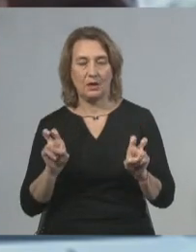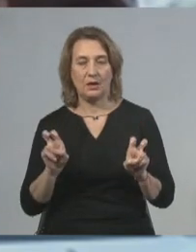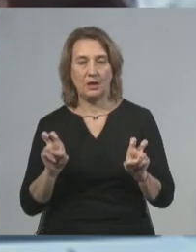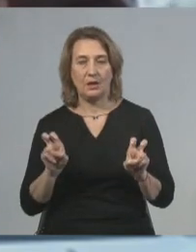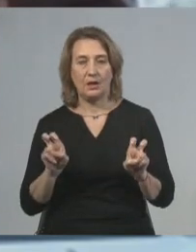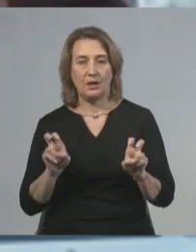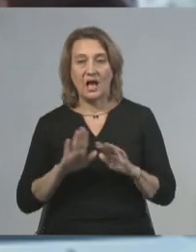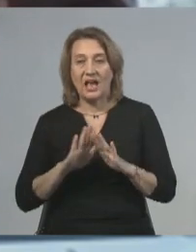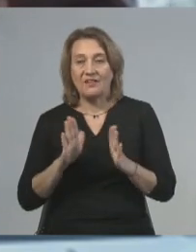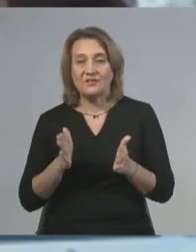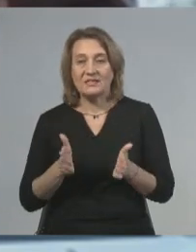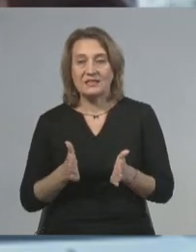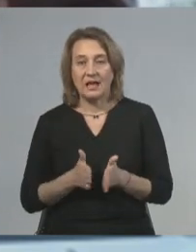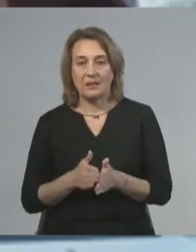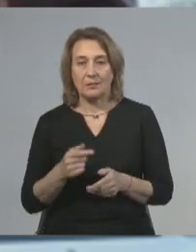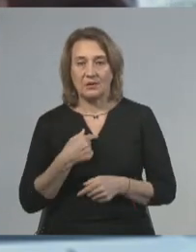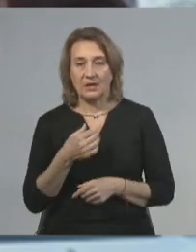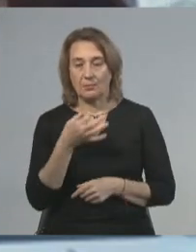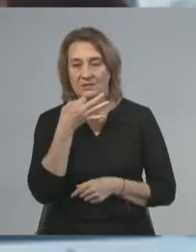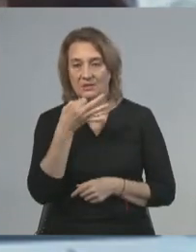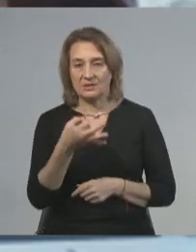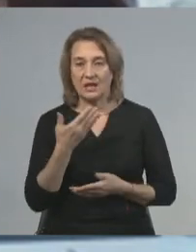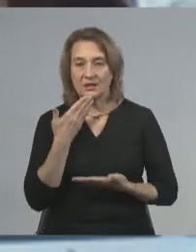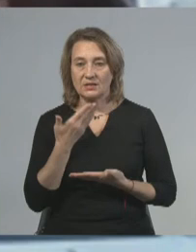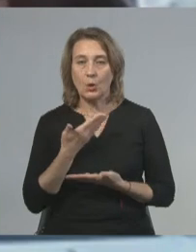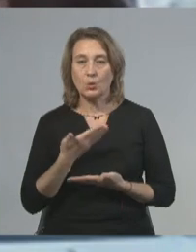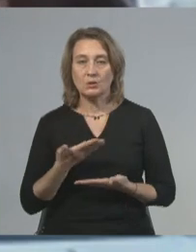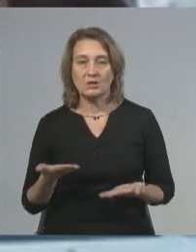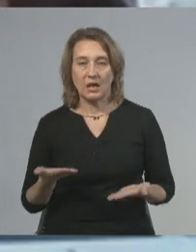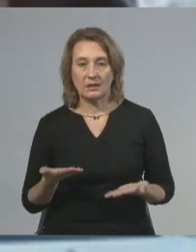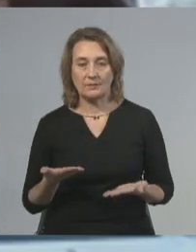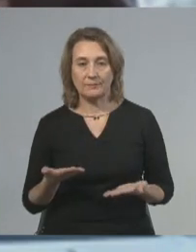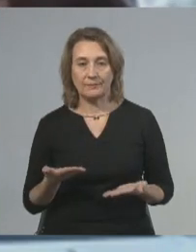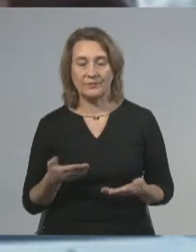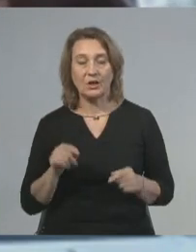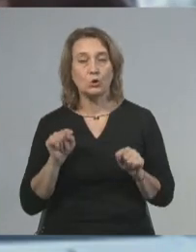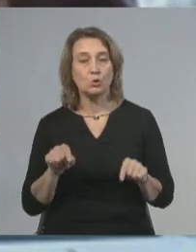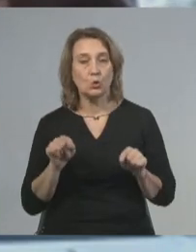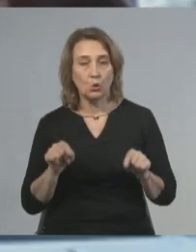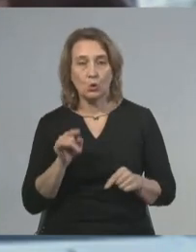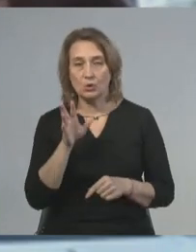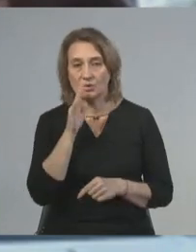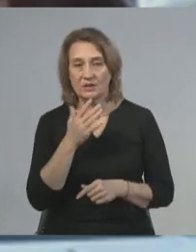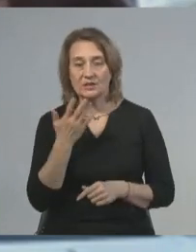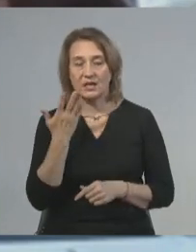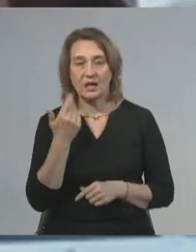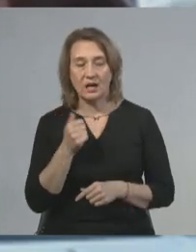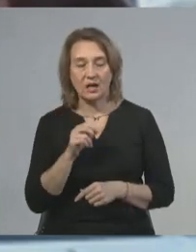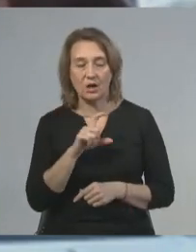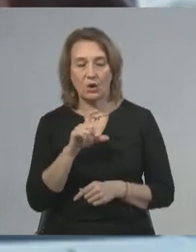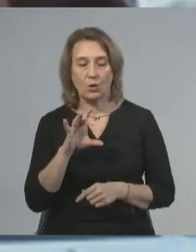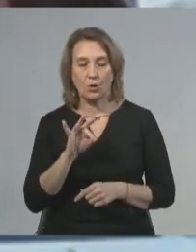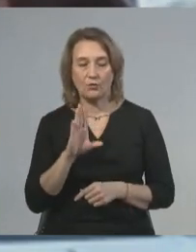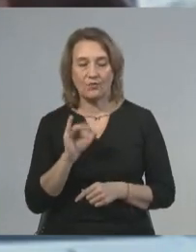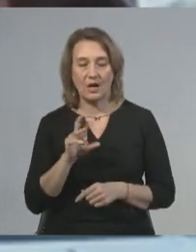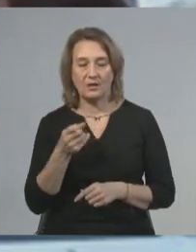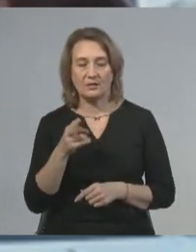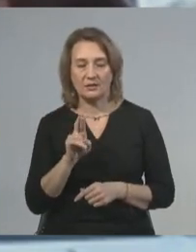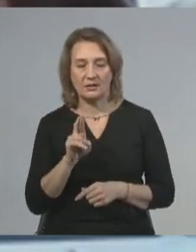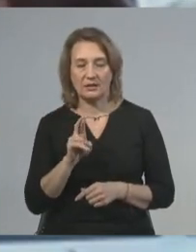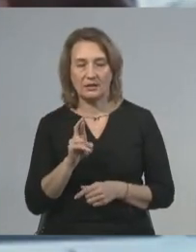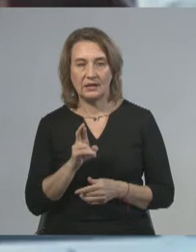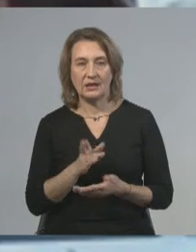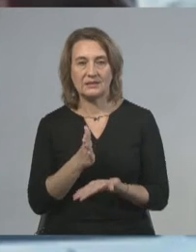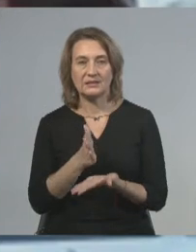last seven years croatia have been a member things have improved a lot uh also this additional step